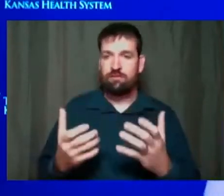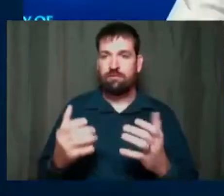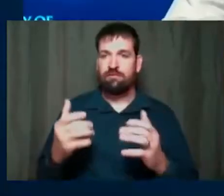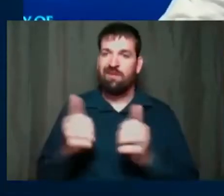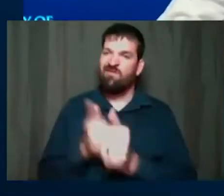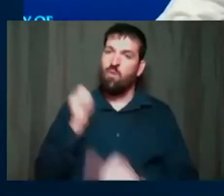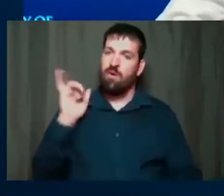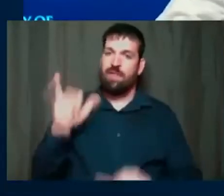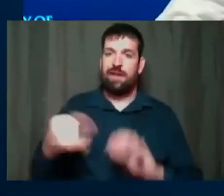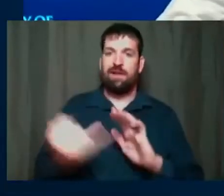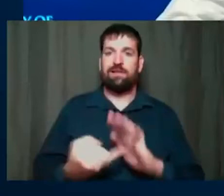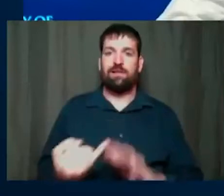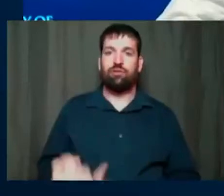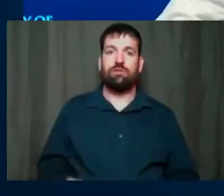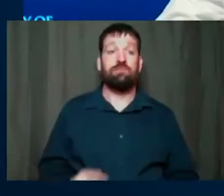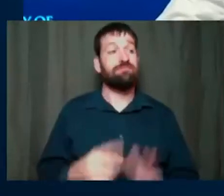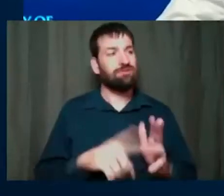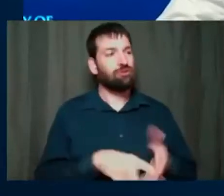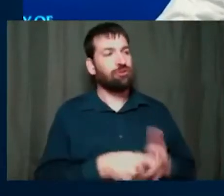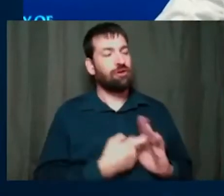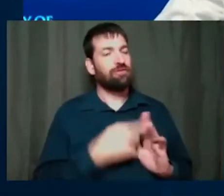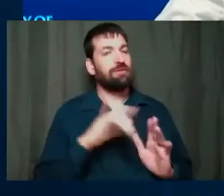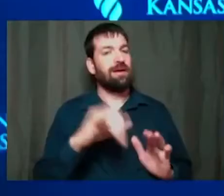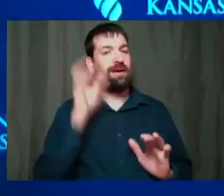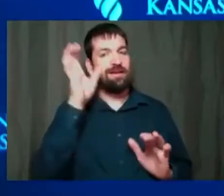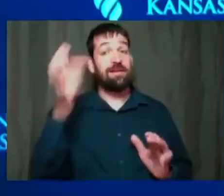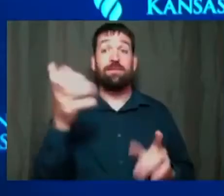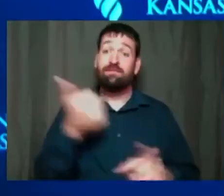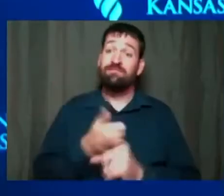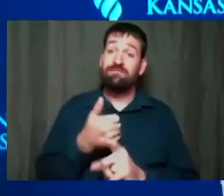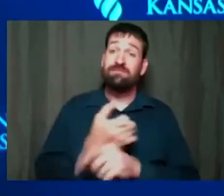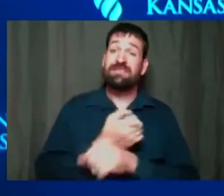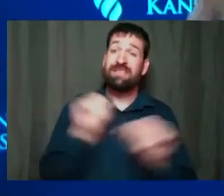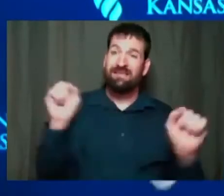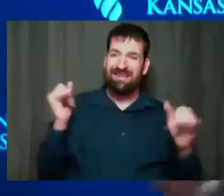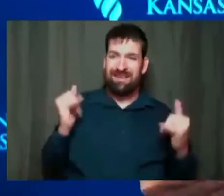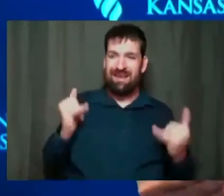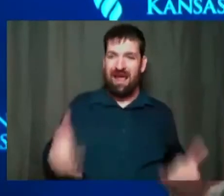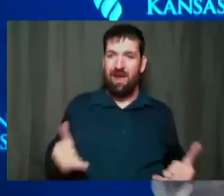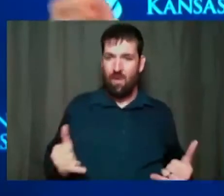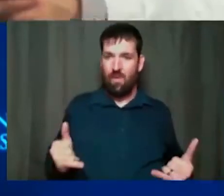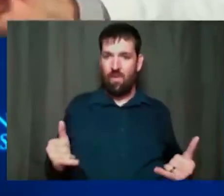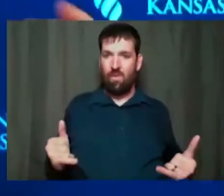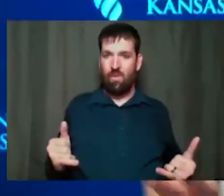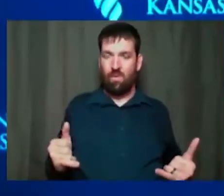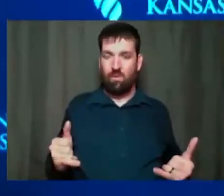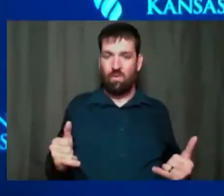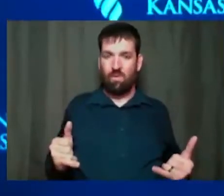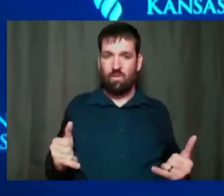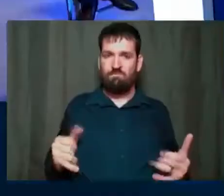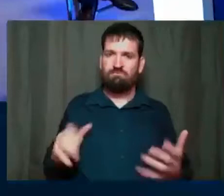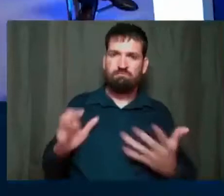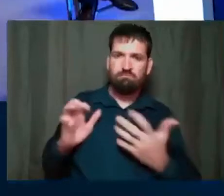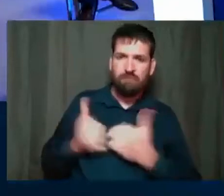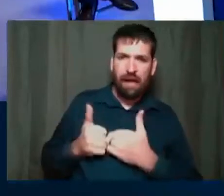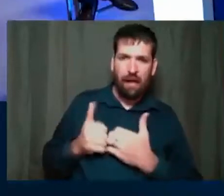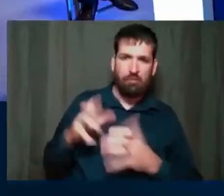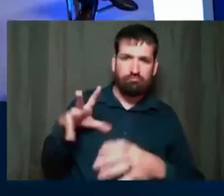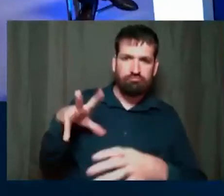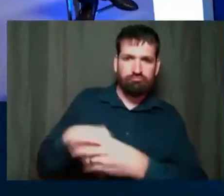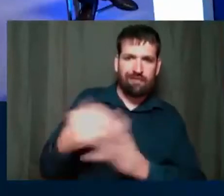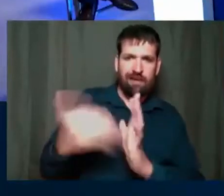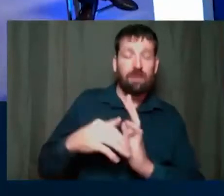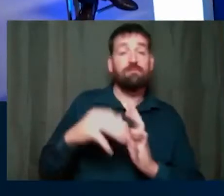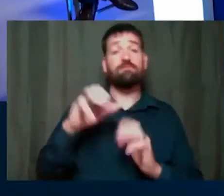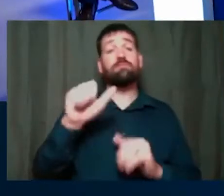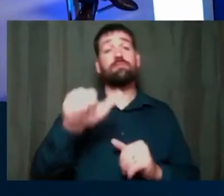it starts with this concept of you are safe now. Let's start from that premise and think, how do I re-engage? Yeah, and the other piece of that is that I